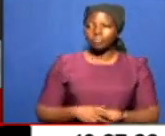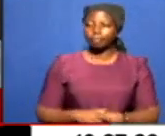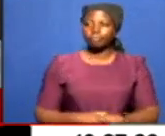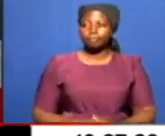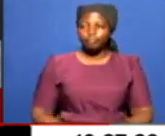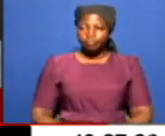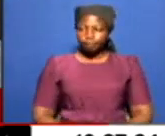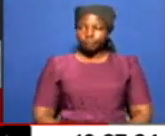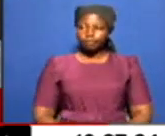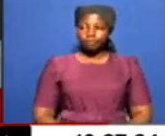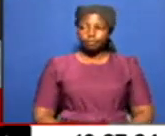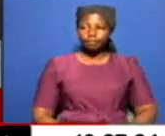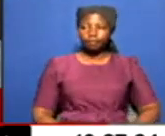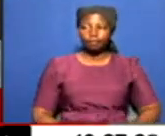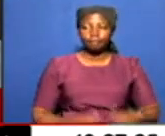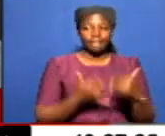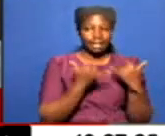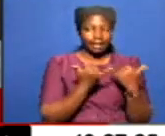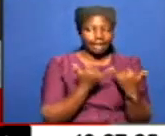Okay, now looking